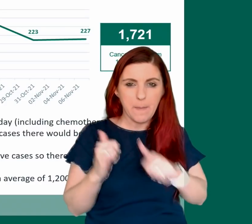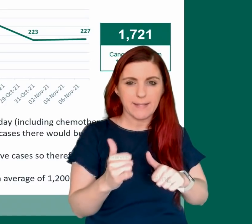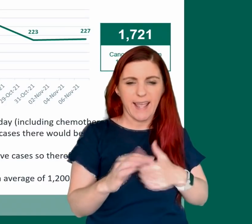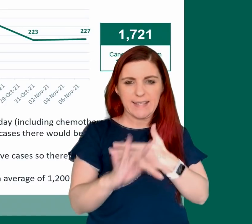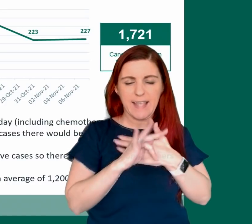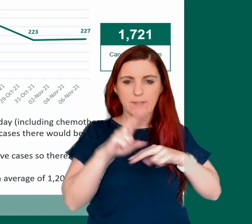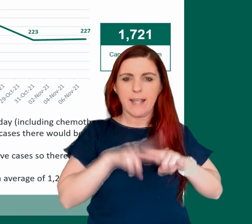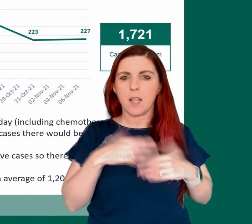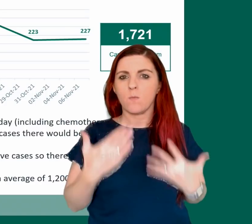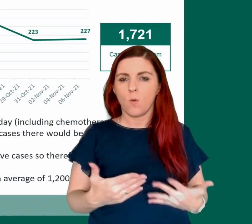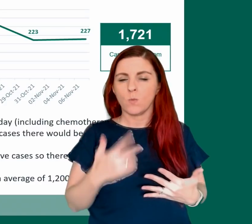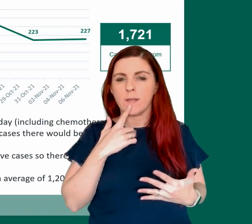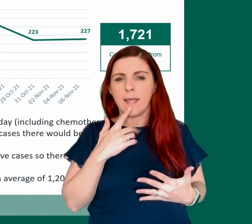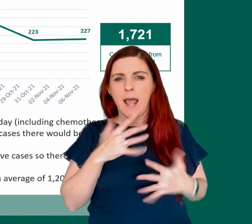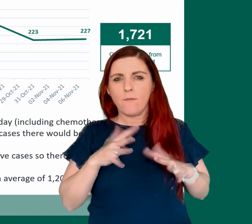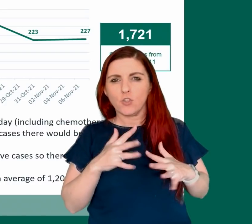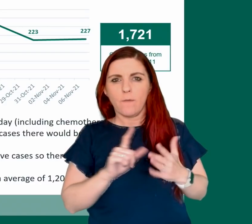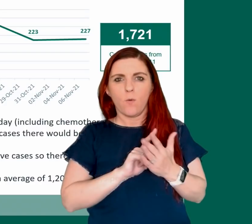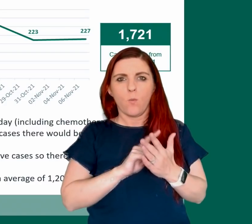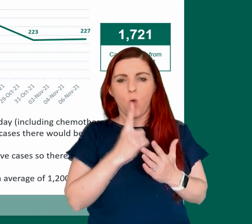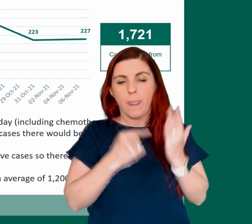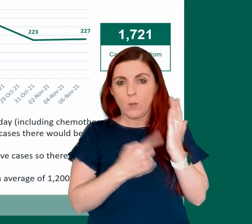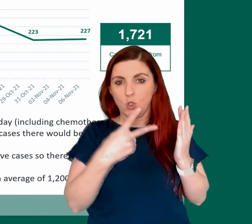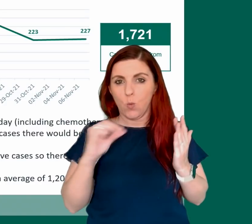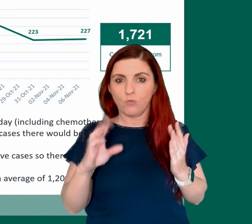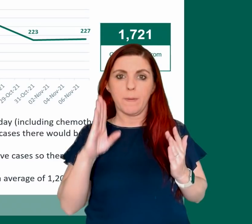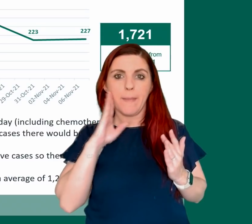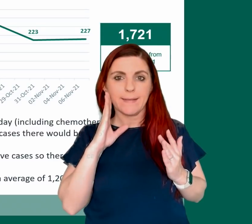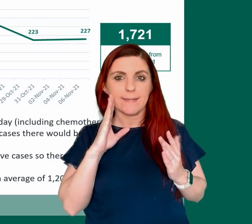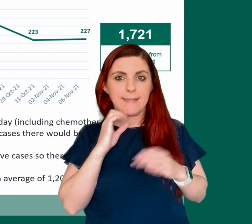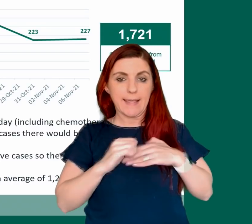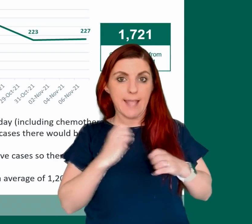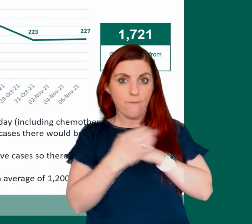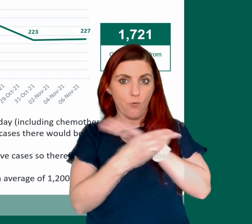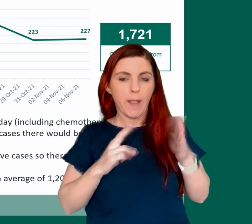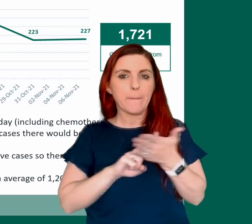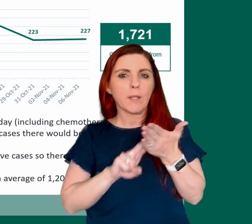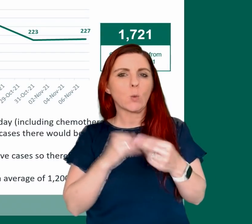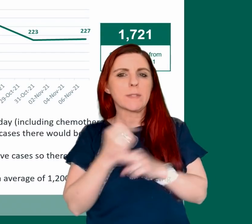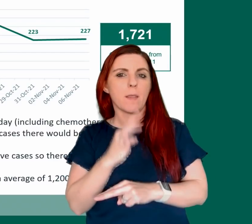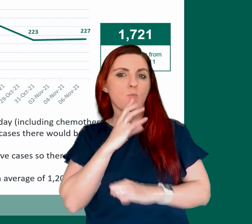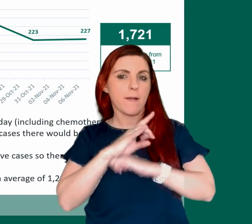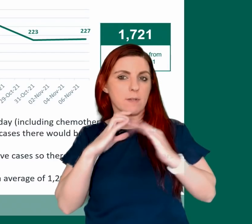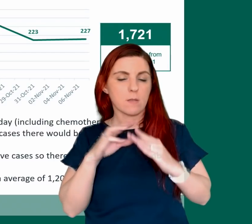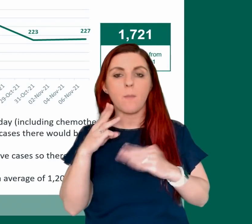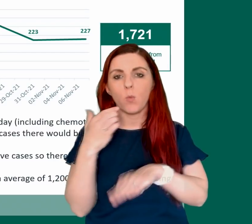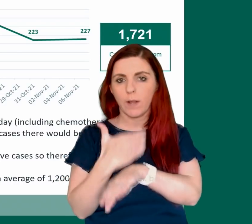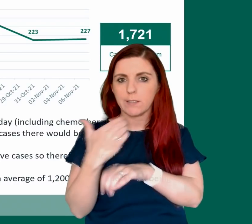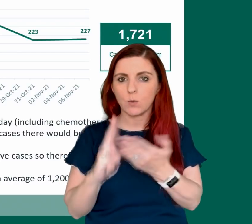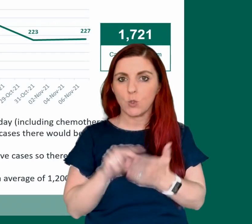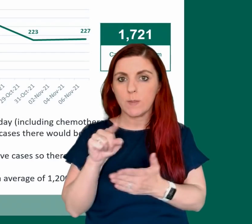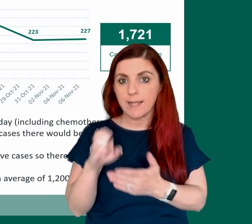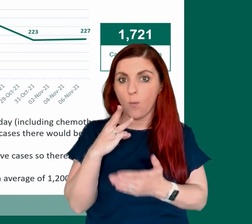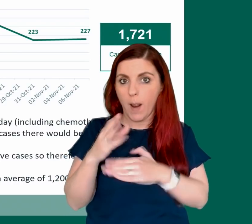with an average of 1,200 bed days per week being used in private hospitals at this time. And we will continue to use that and indeed increase it